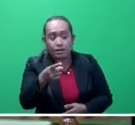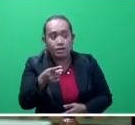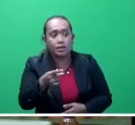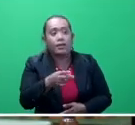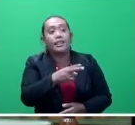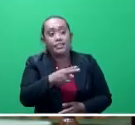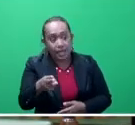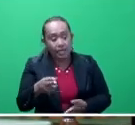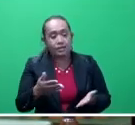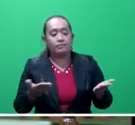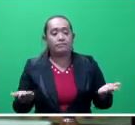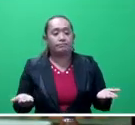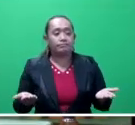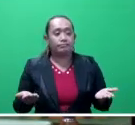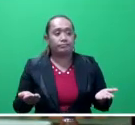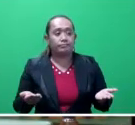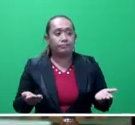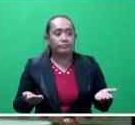by now,